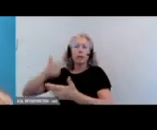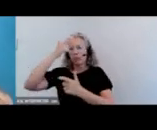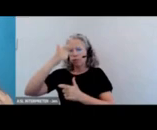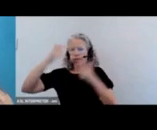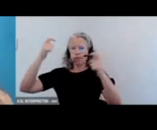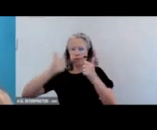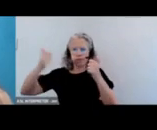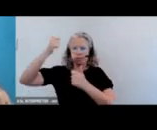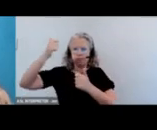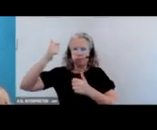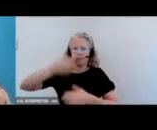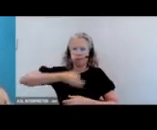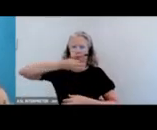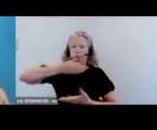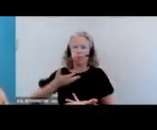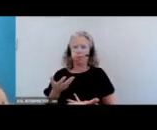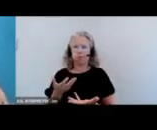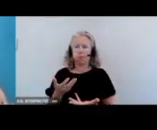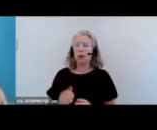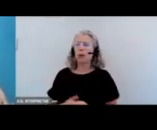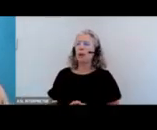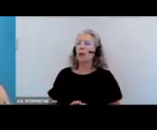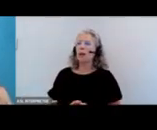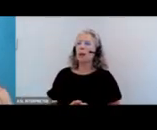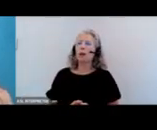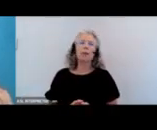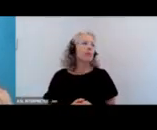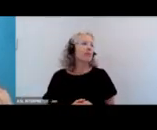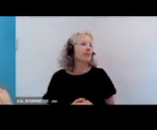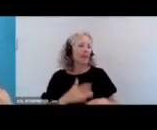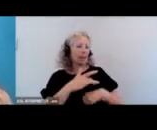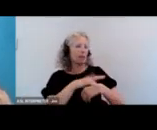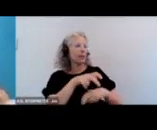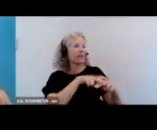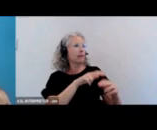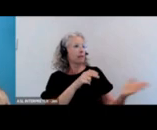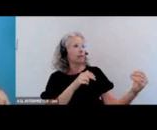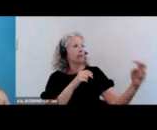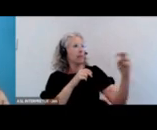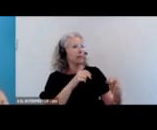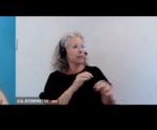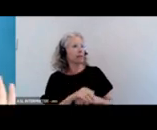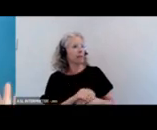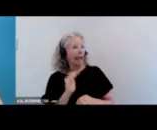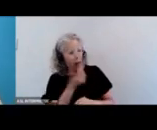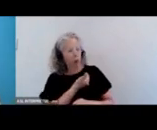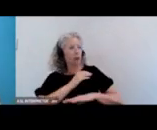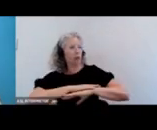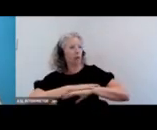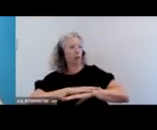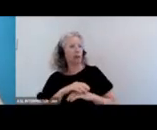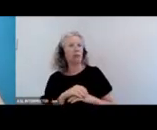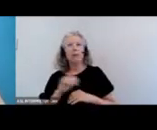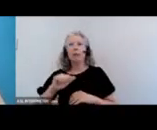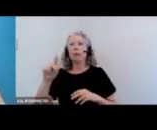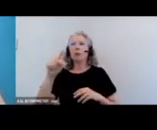the experts. Ultimately, it became, you know, we'll give you a seat, but it's still at our table. And that's what that purple